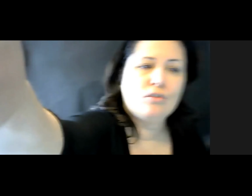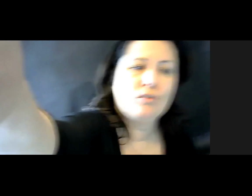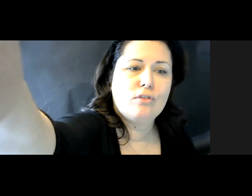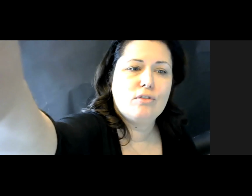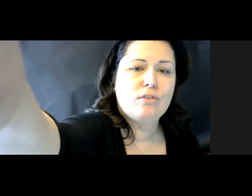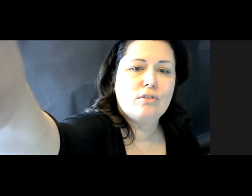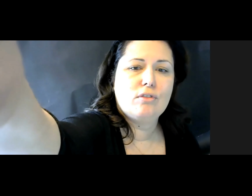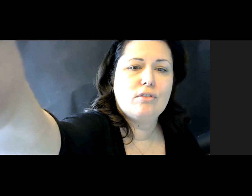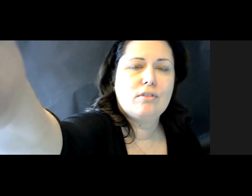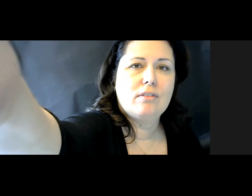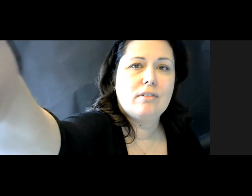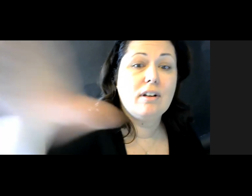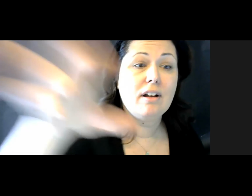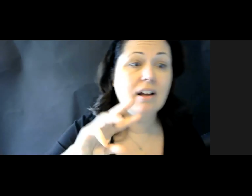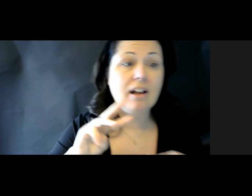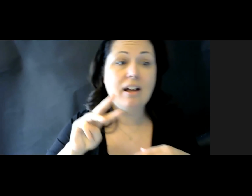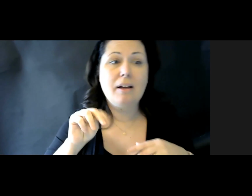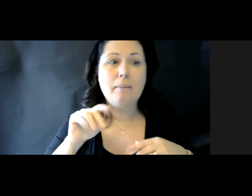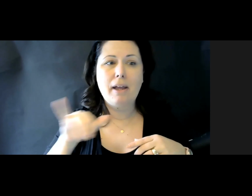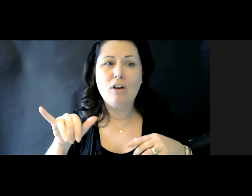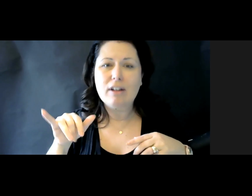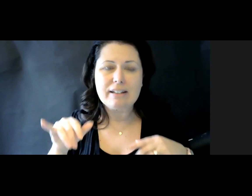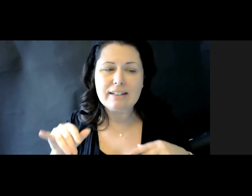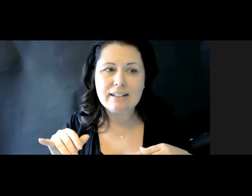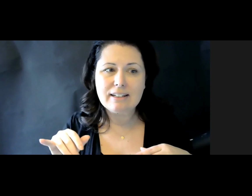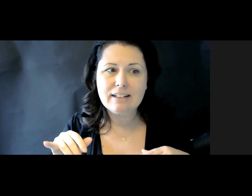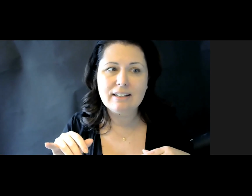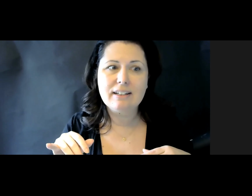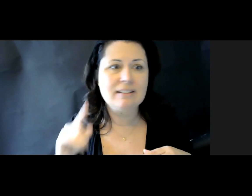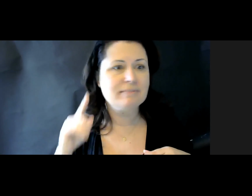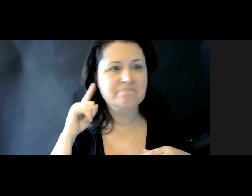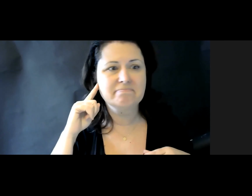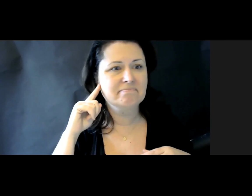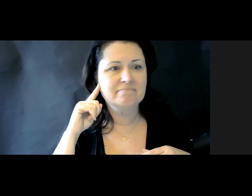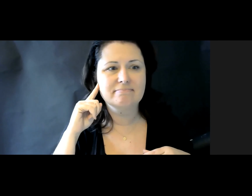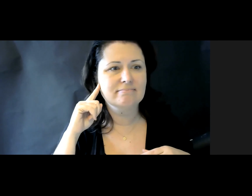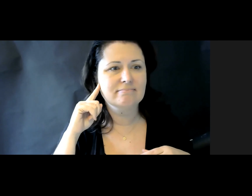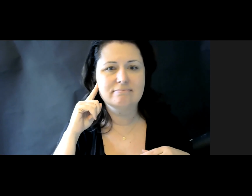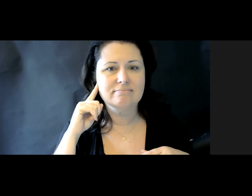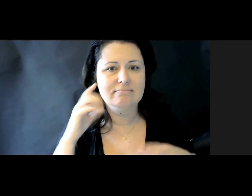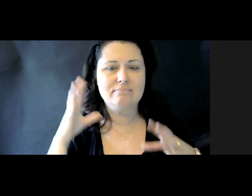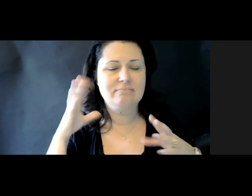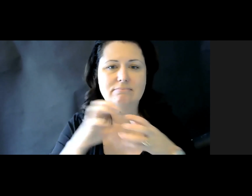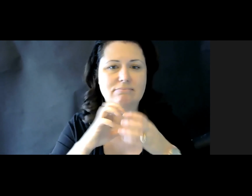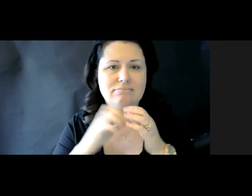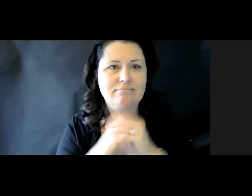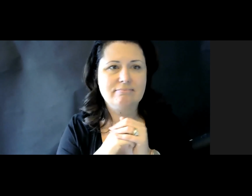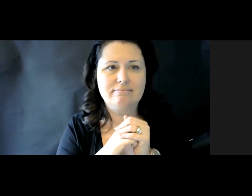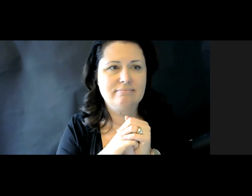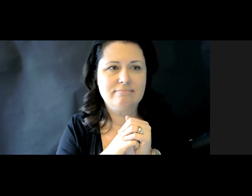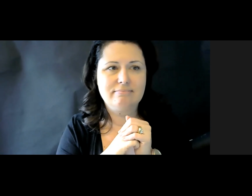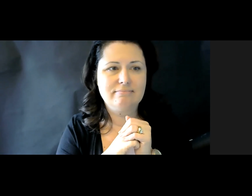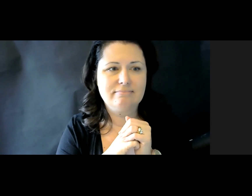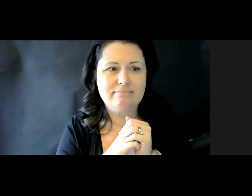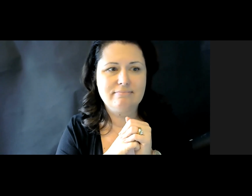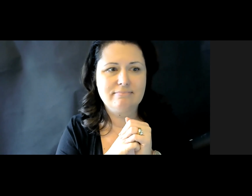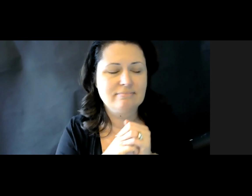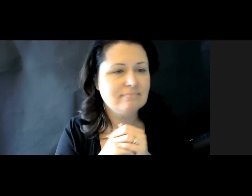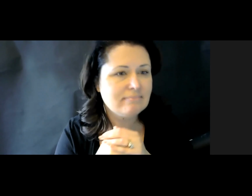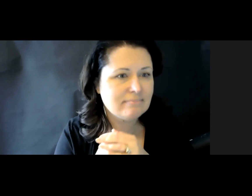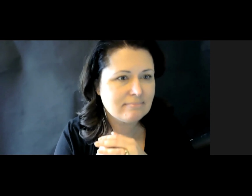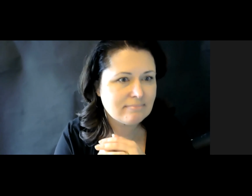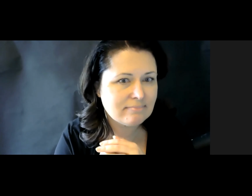Mary, I think Mary was going to tackle what is the heart and soul of our organization. So the heart and soul to me